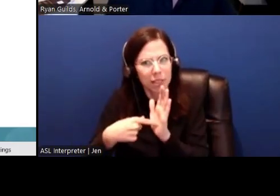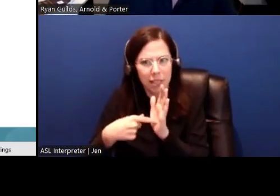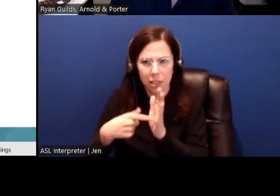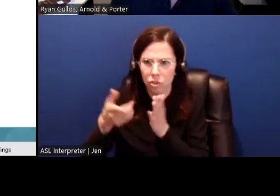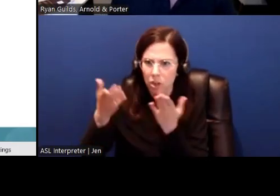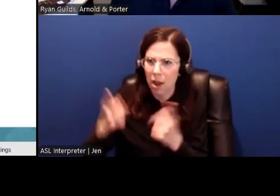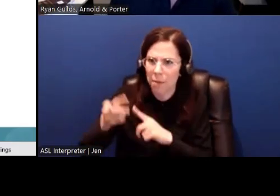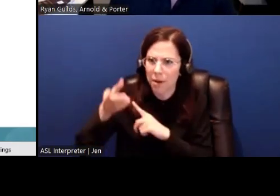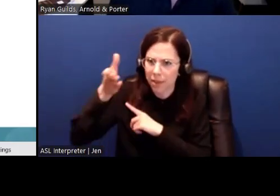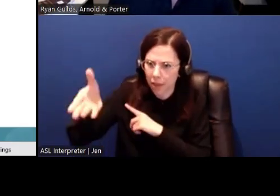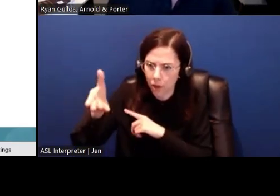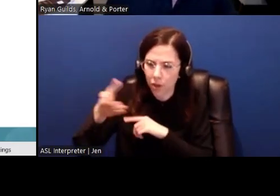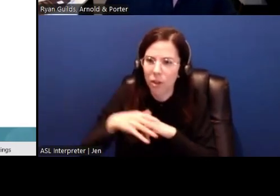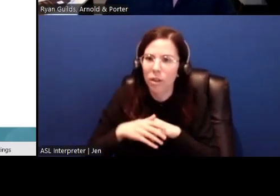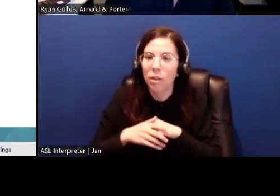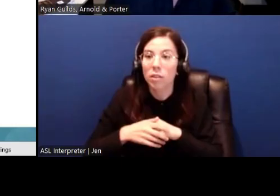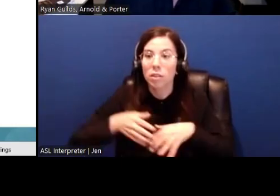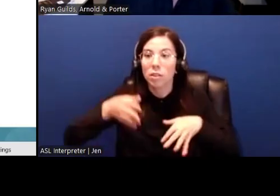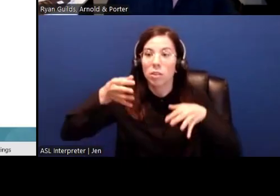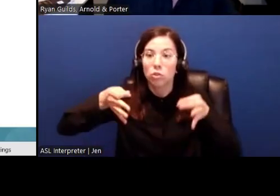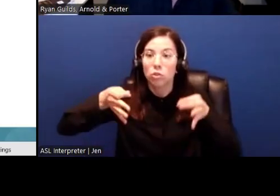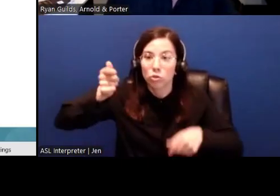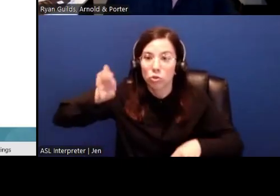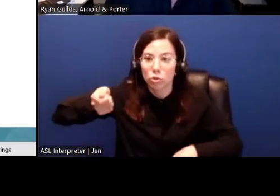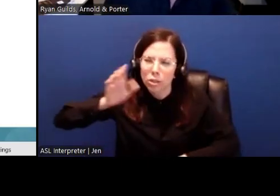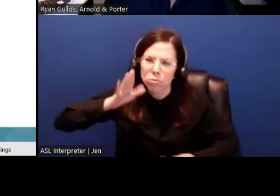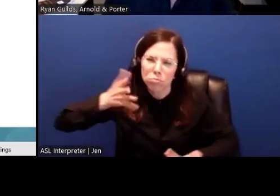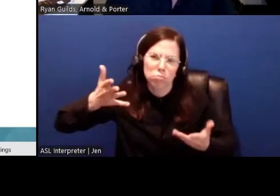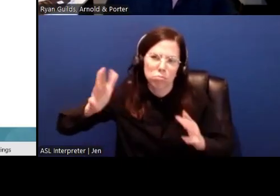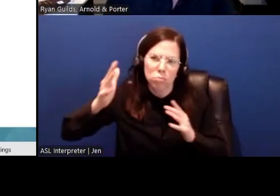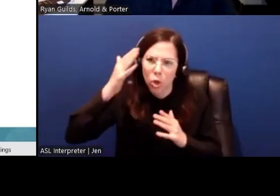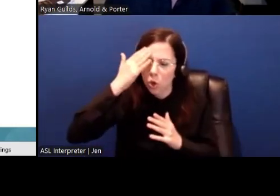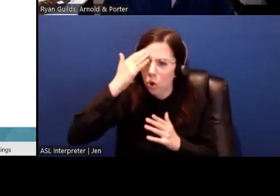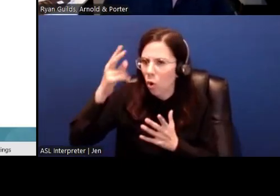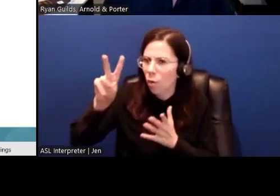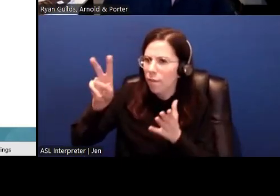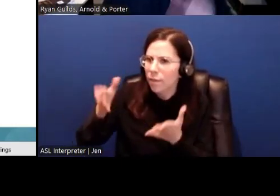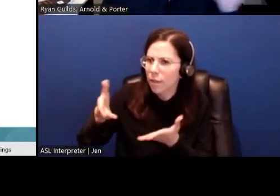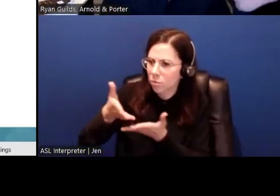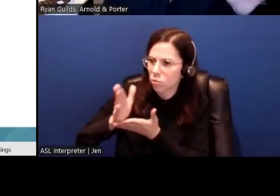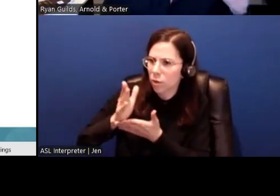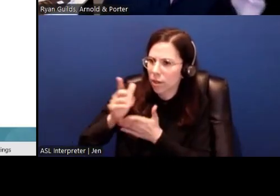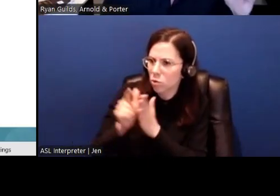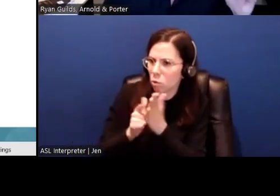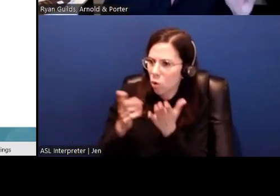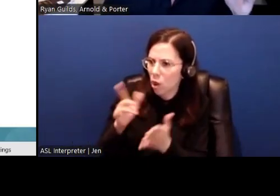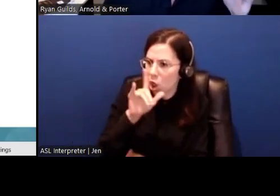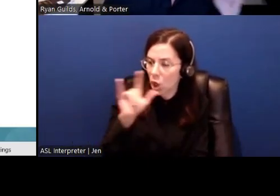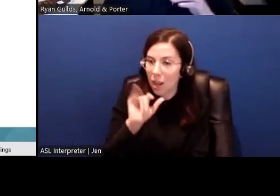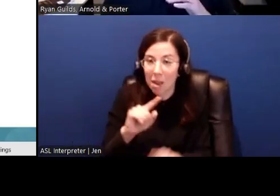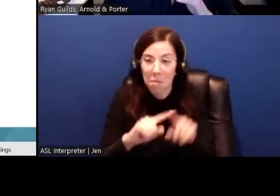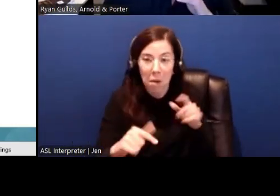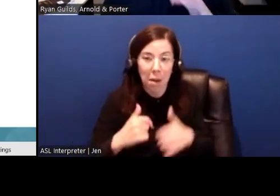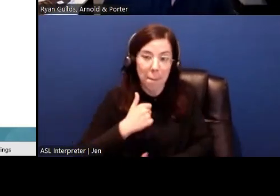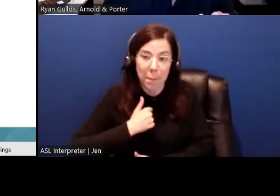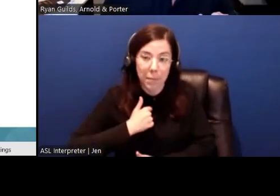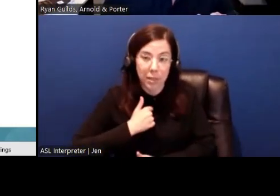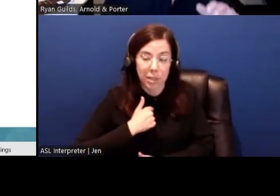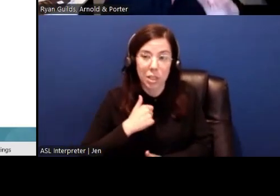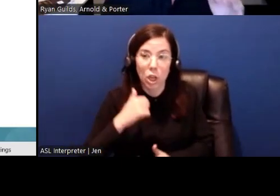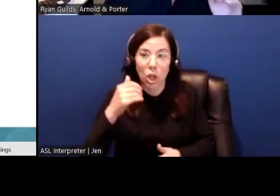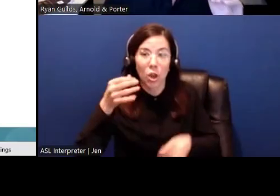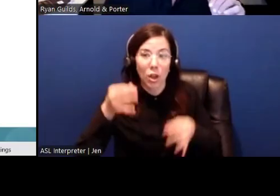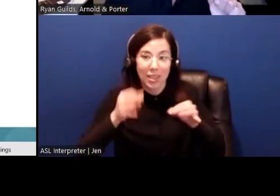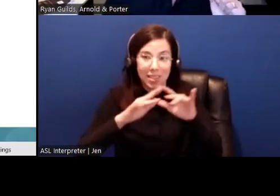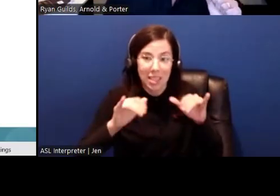in courtrooms where judges are going to be familiar potentially and know what a victims' rights lawyer is. But in the military justice system, all